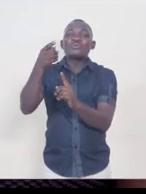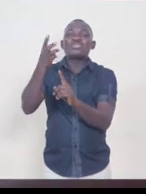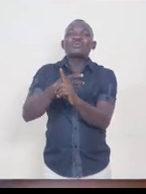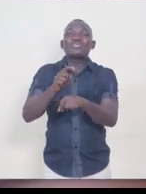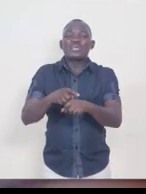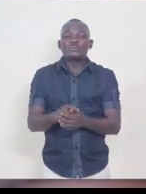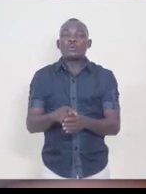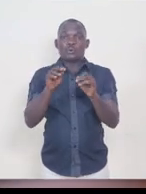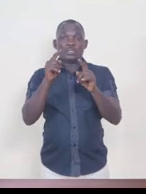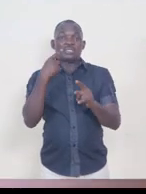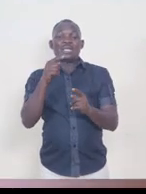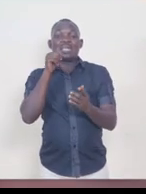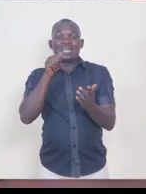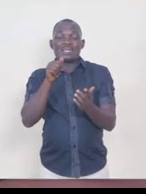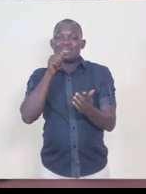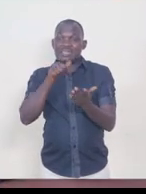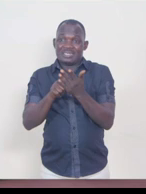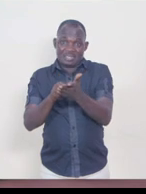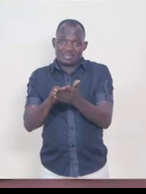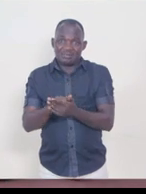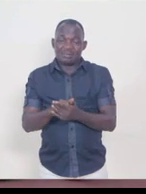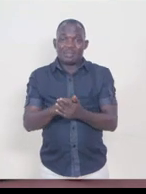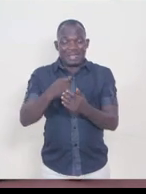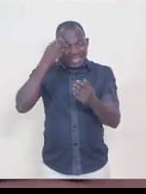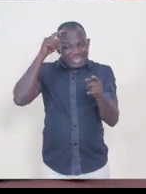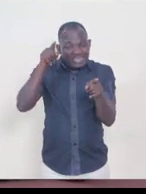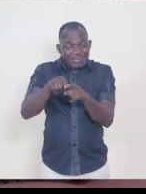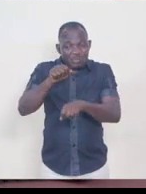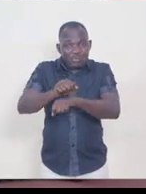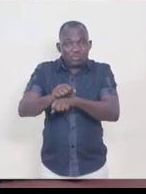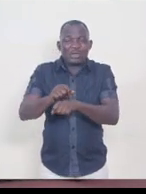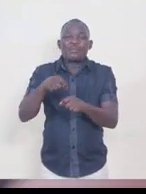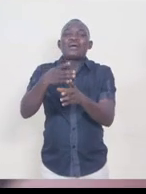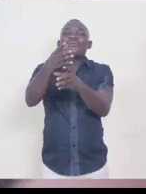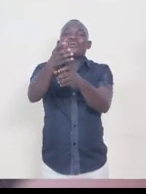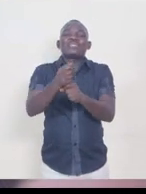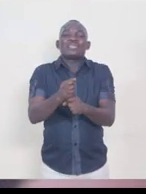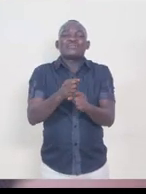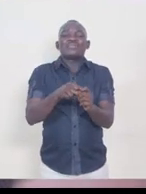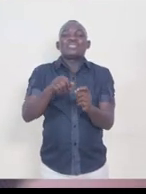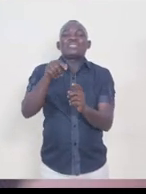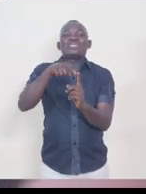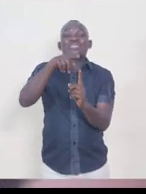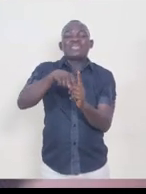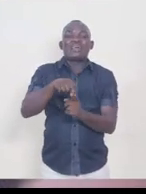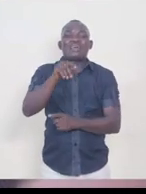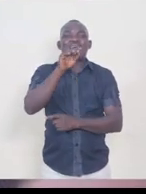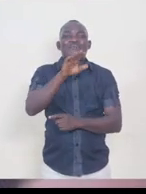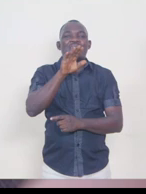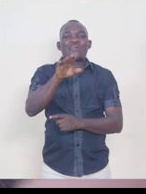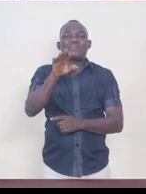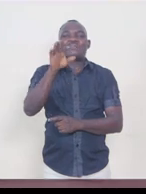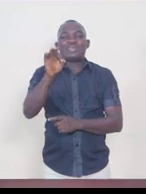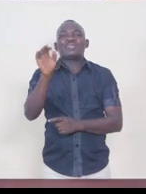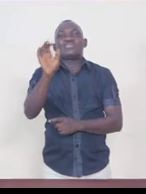letter of engagement, by contract, she was supposed to receive a base salary of 559